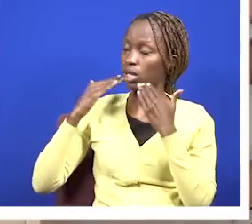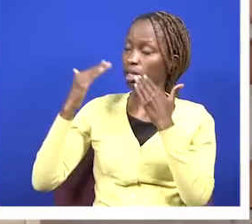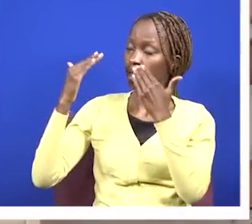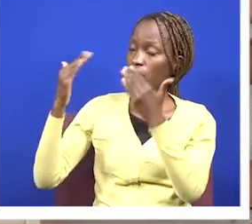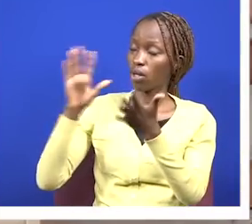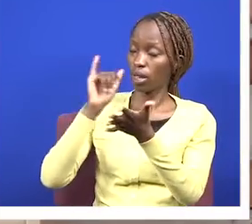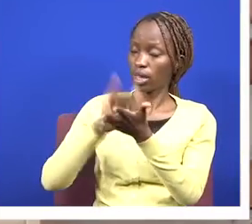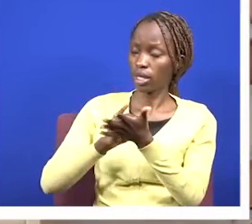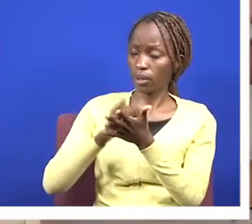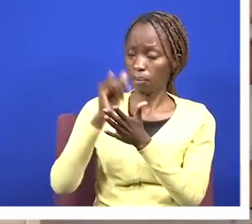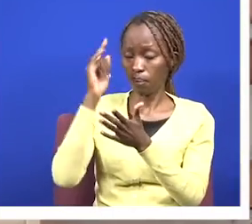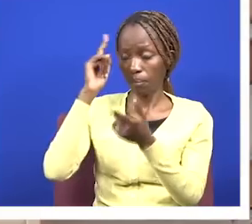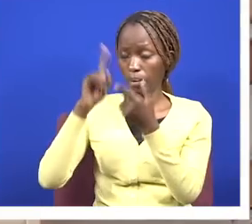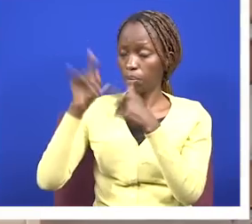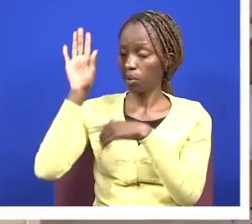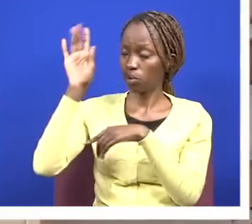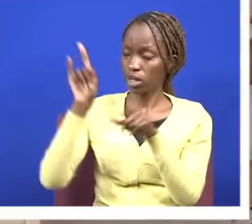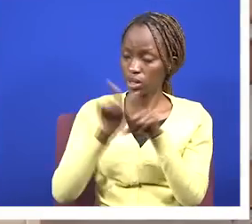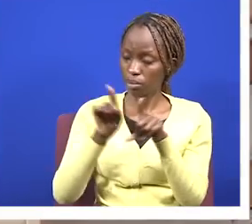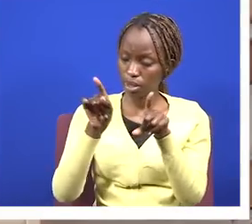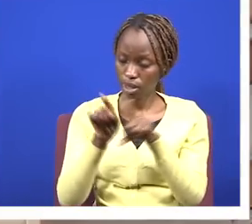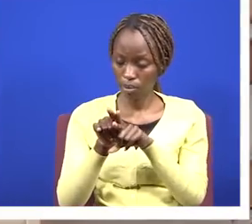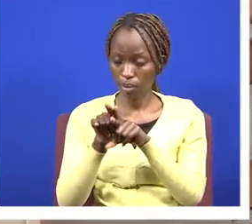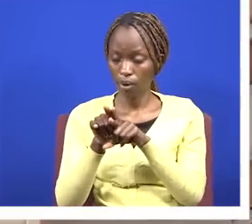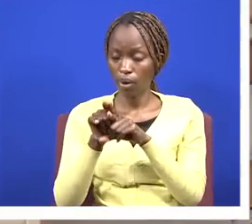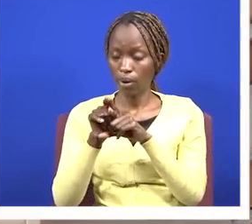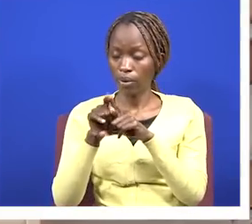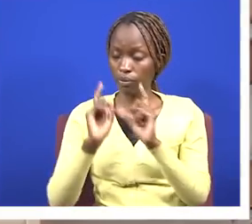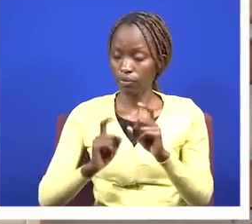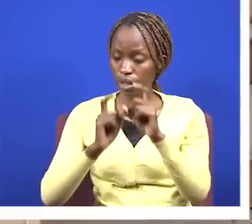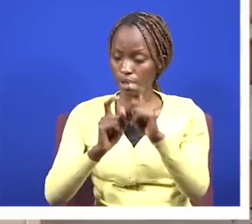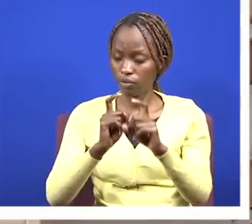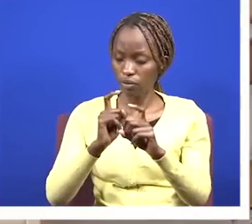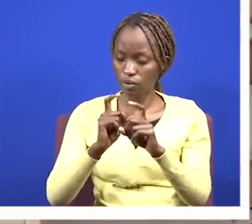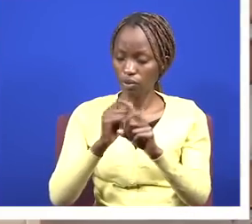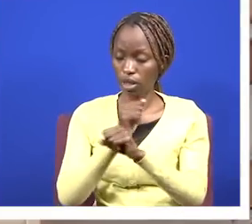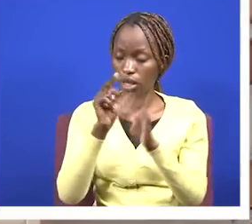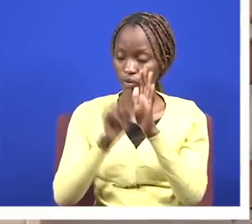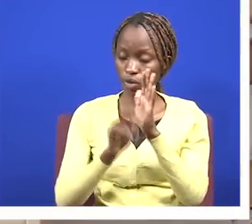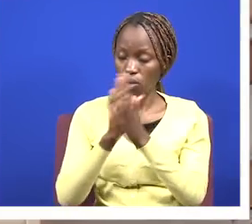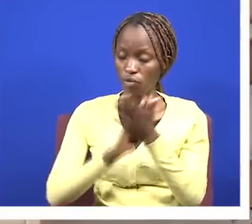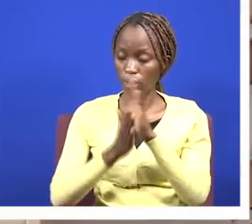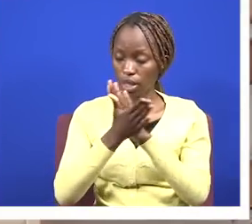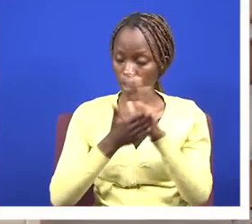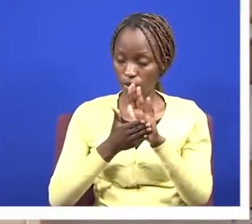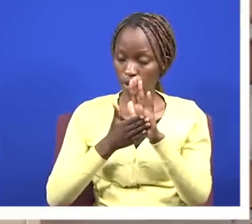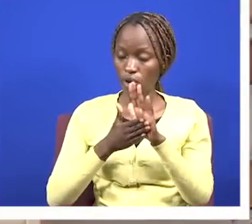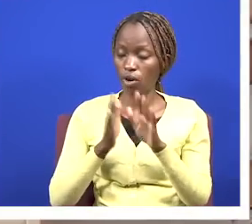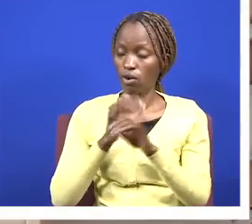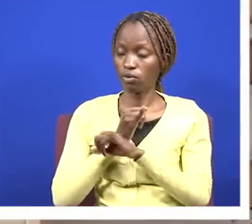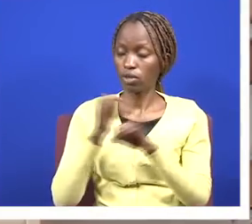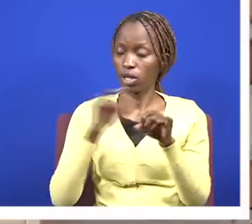Philippians chapter 2 and verse 13. For it is God who works in you